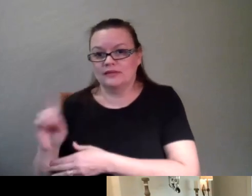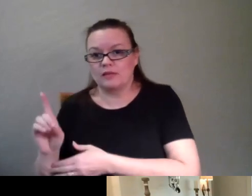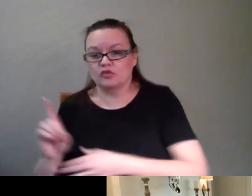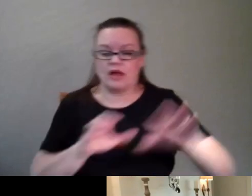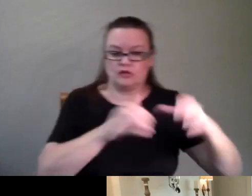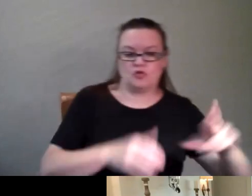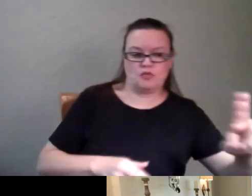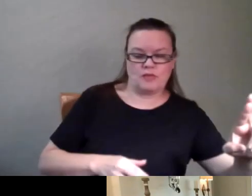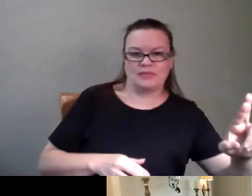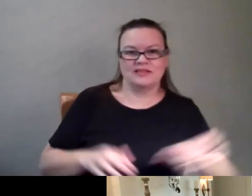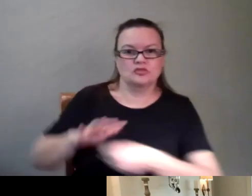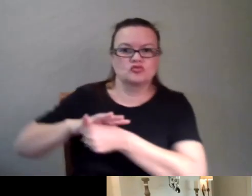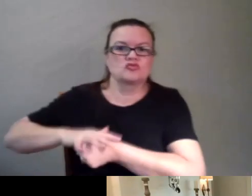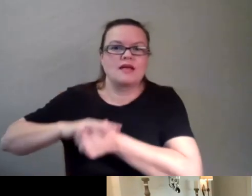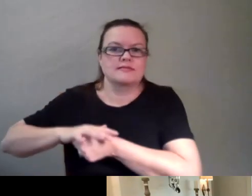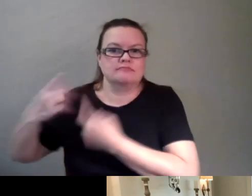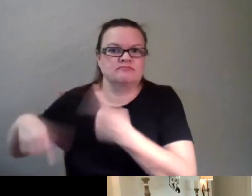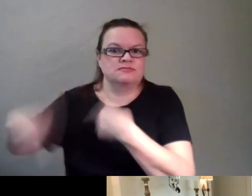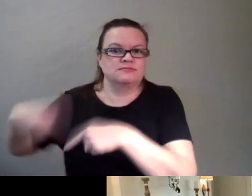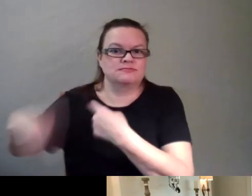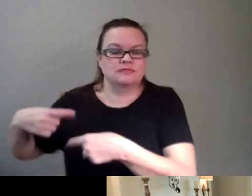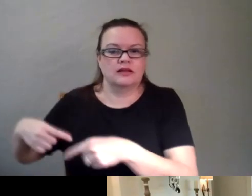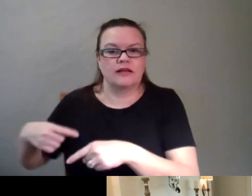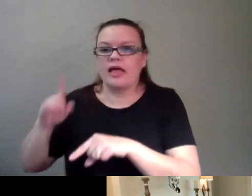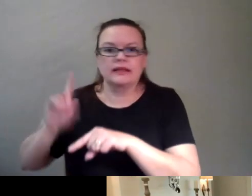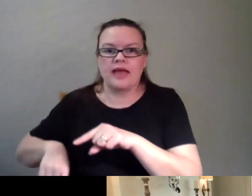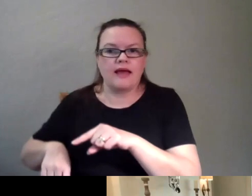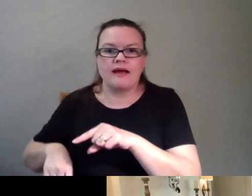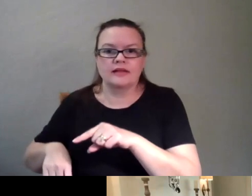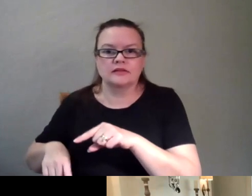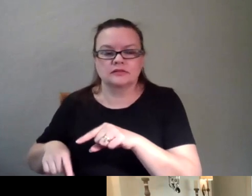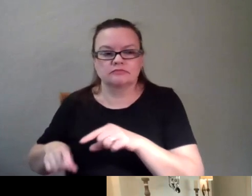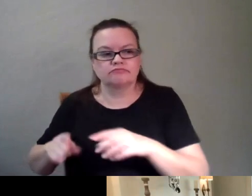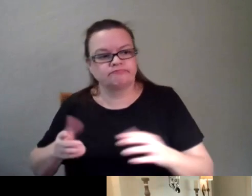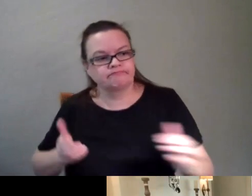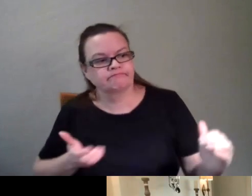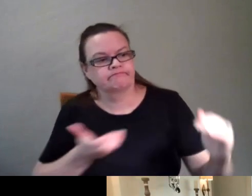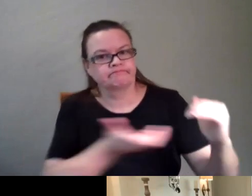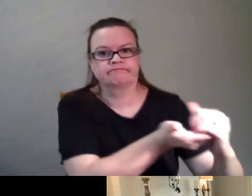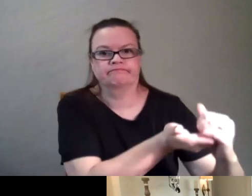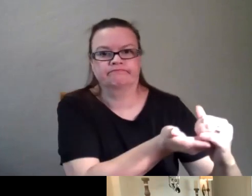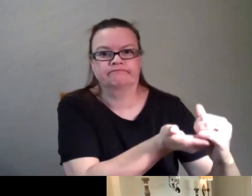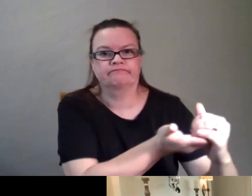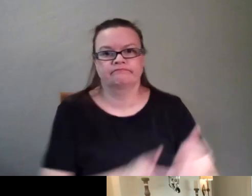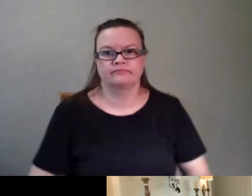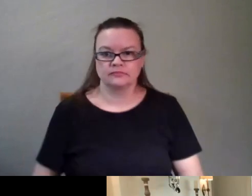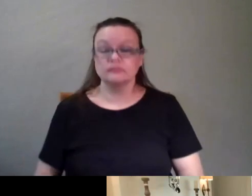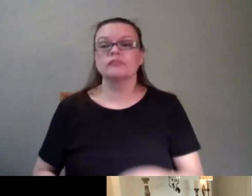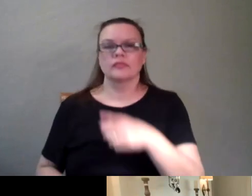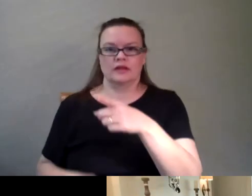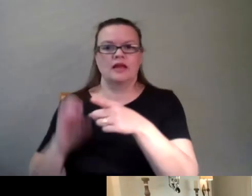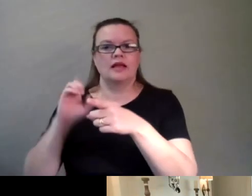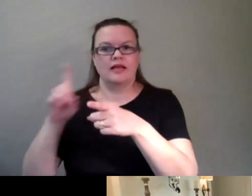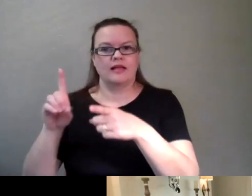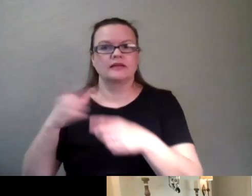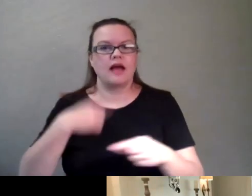well and that are contributing to the polarization. I would agree with that. I think Celinda, I don't want to